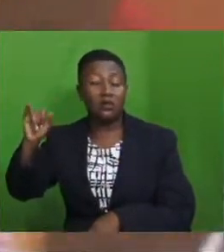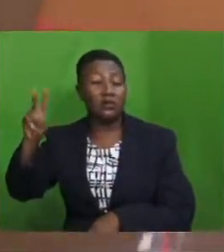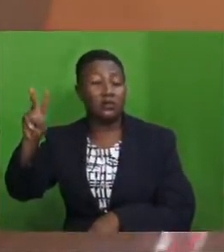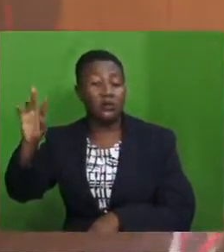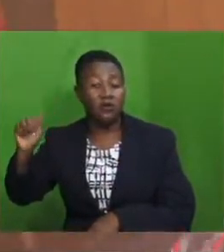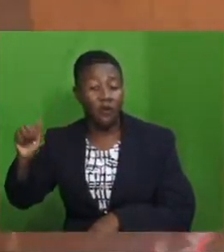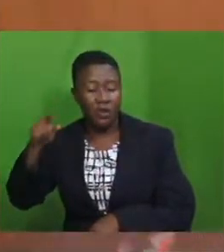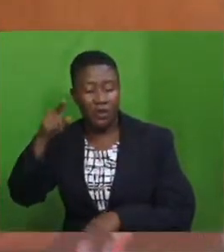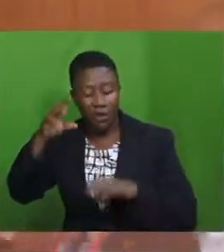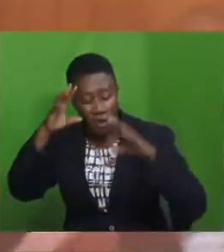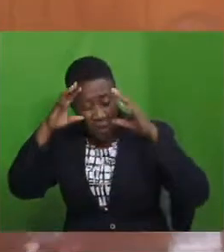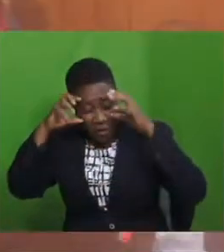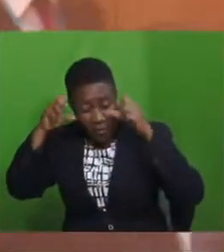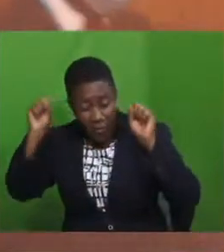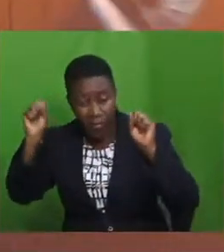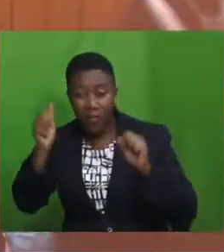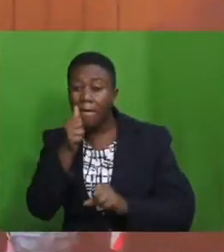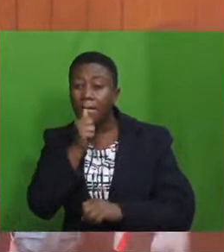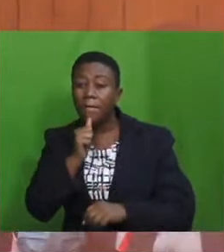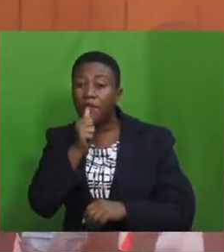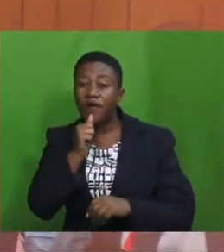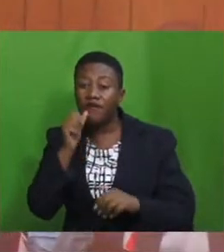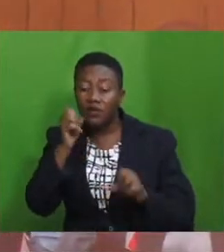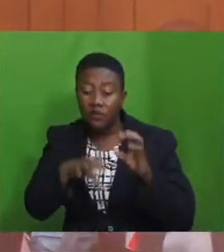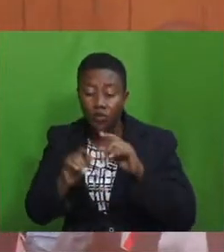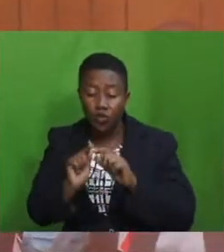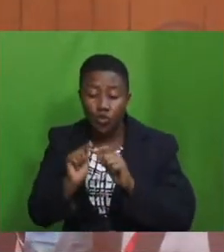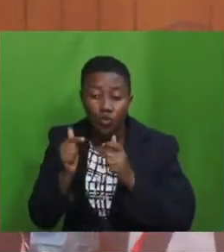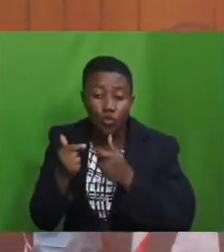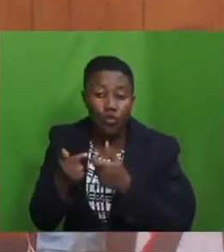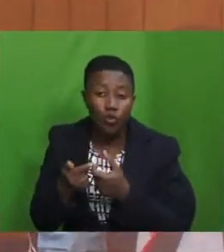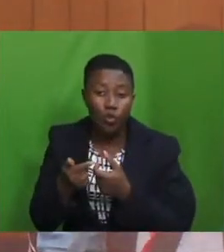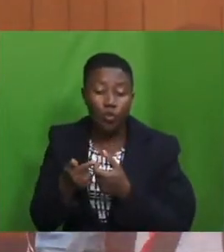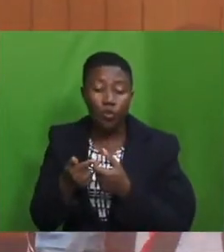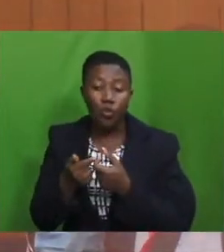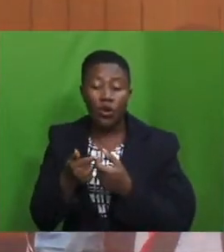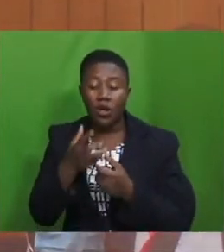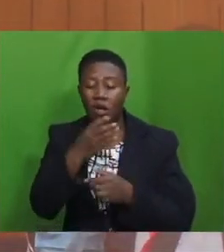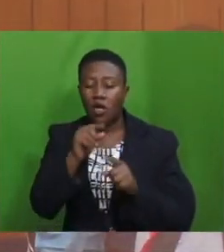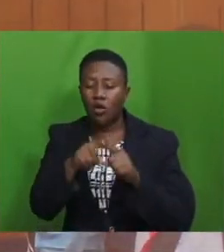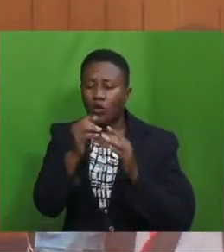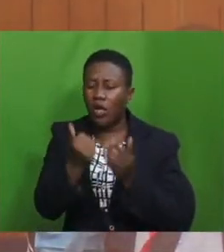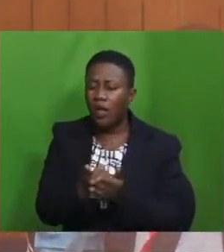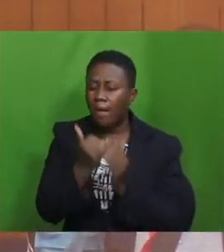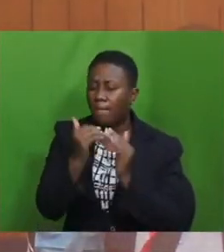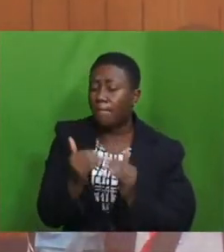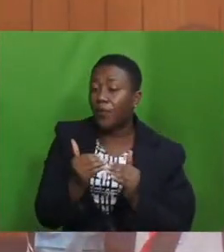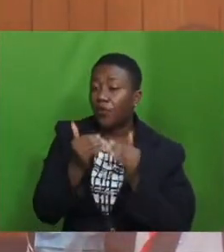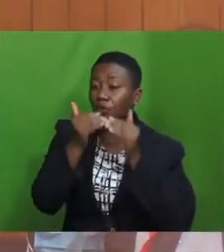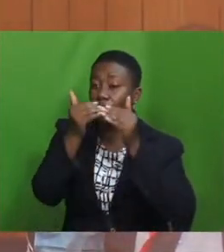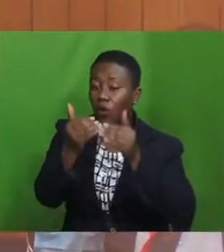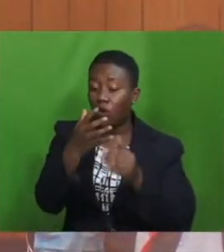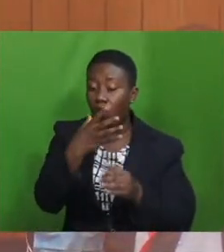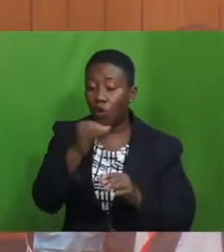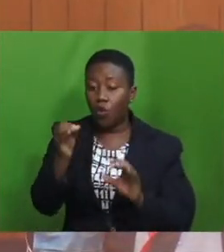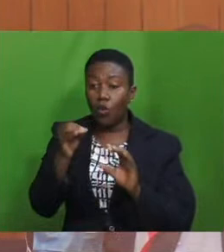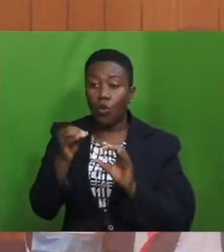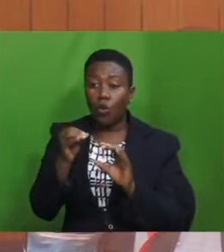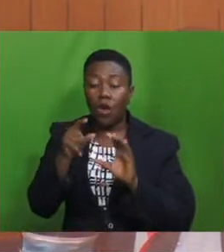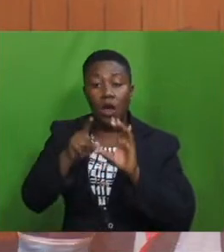of the Private Investment Agency and Promotion of Angola